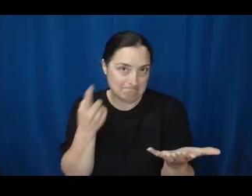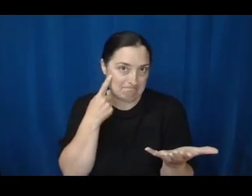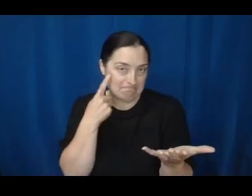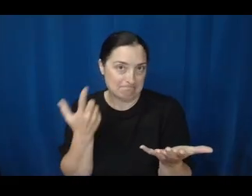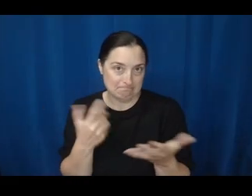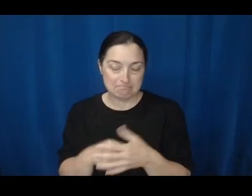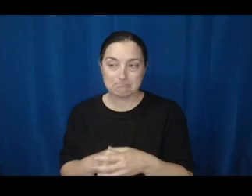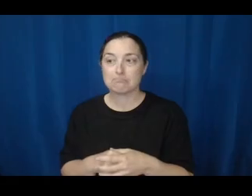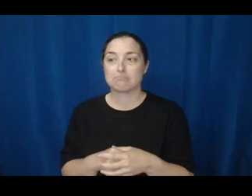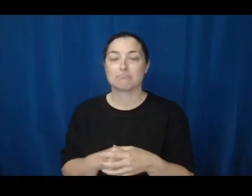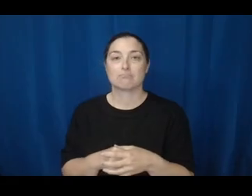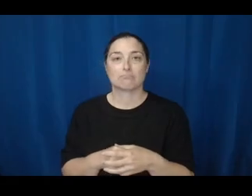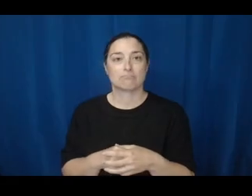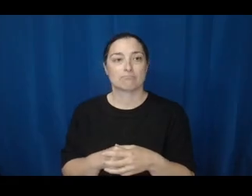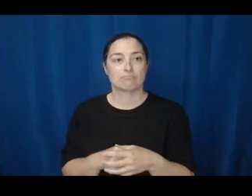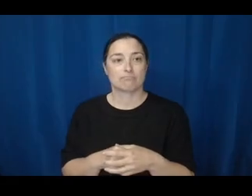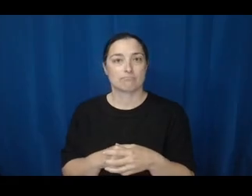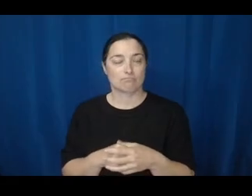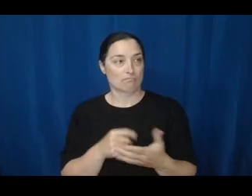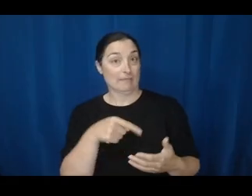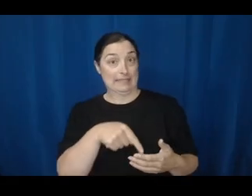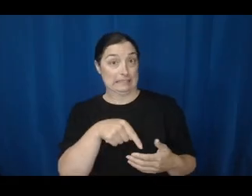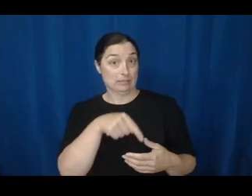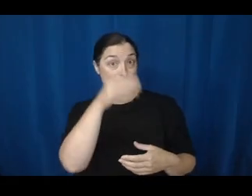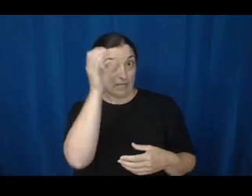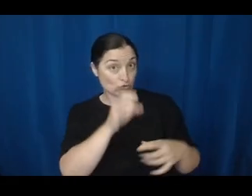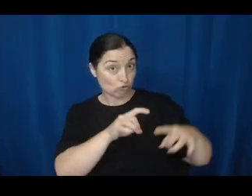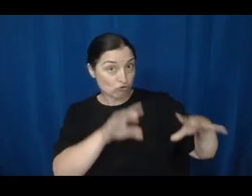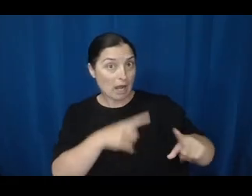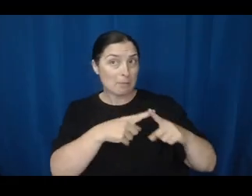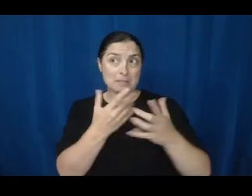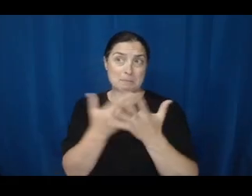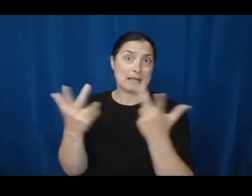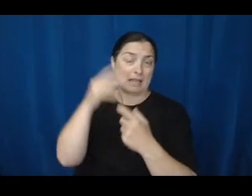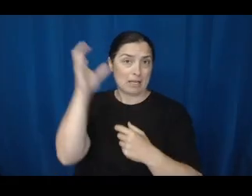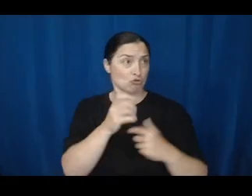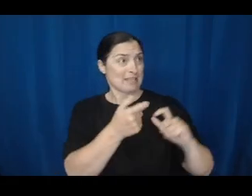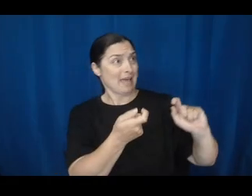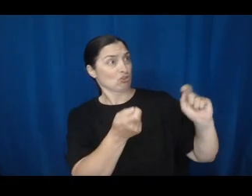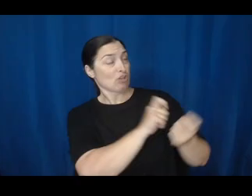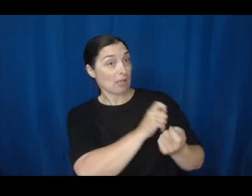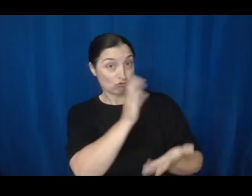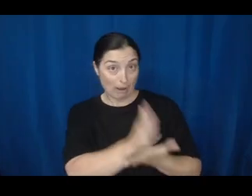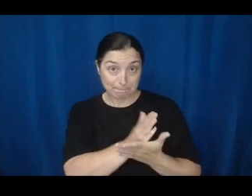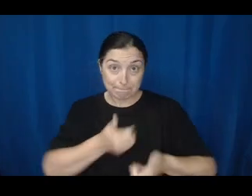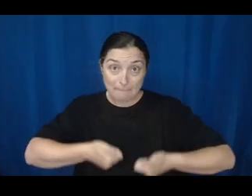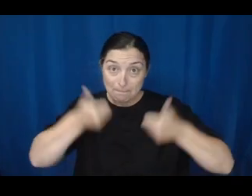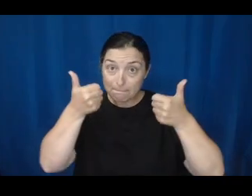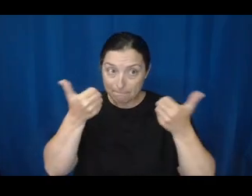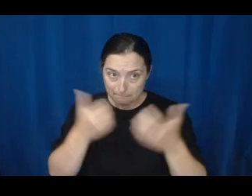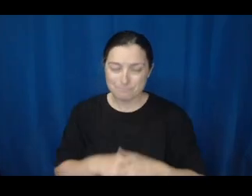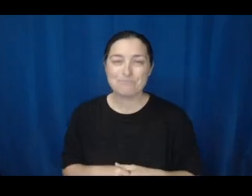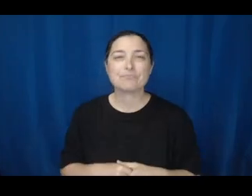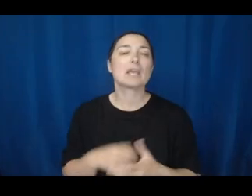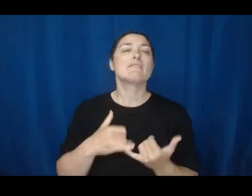promise that we have heard in this country and in most other countries as well. So this is a very rough kind of a thing that you're